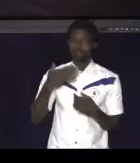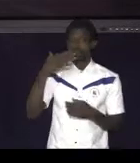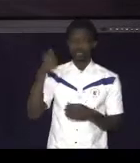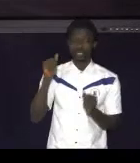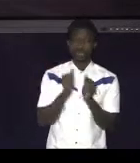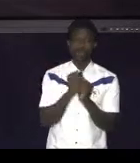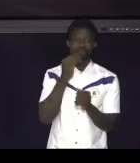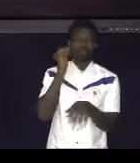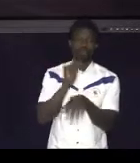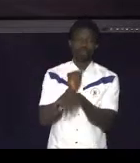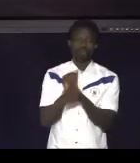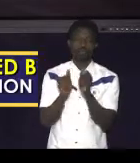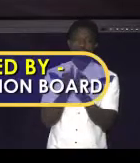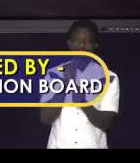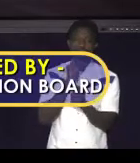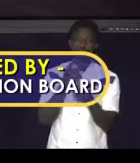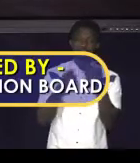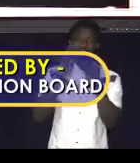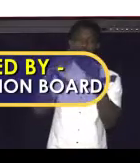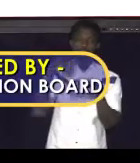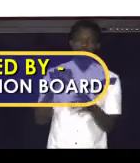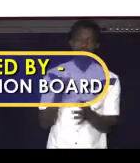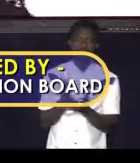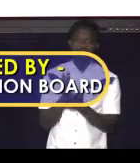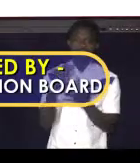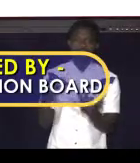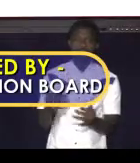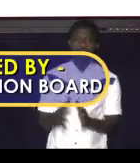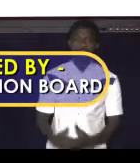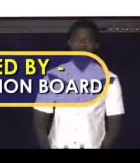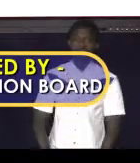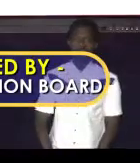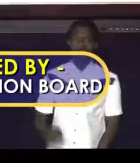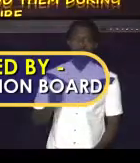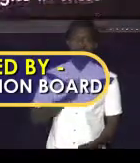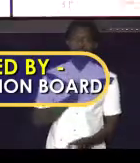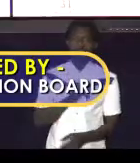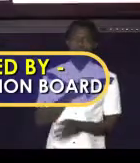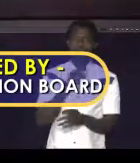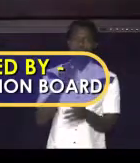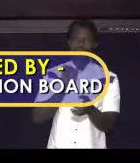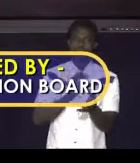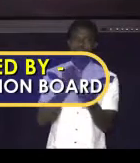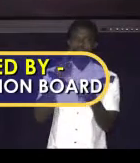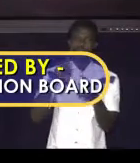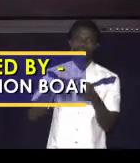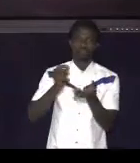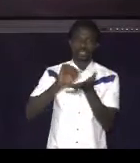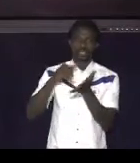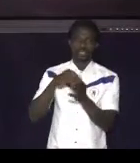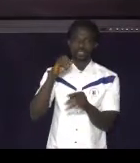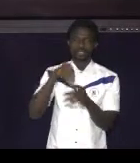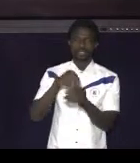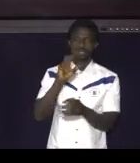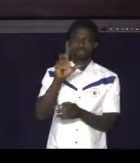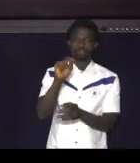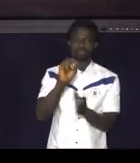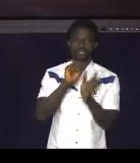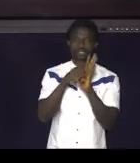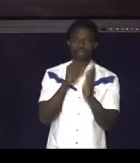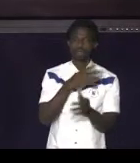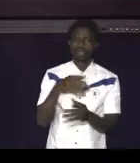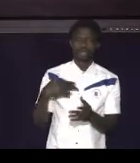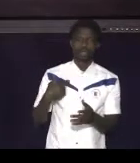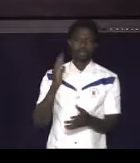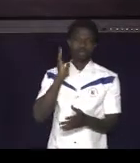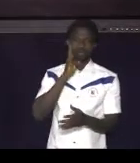the homework, which is coming up right about now. I want you to capture this in 20 seconds, and